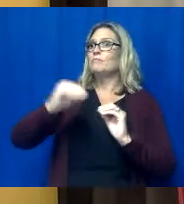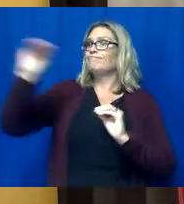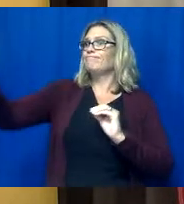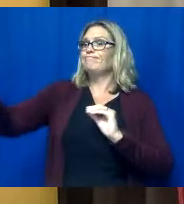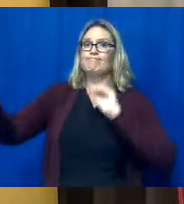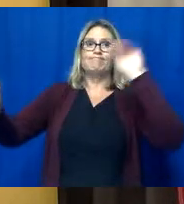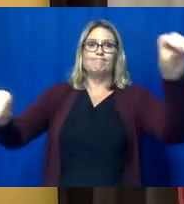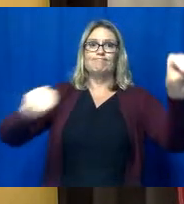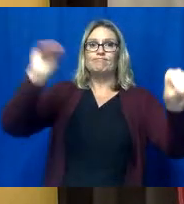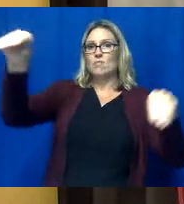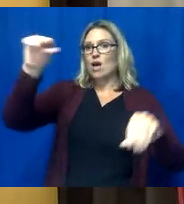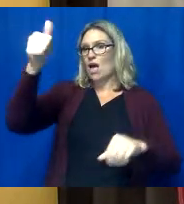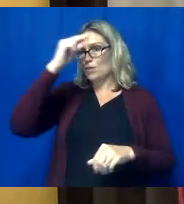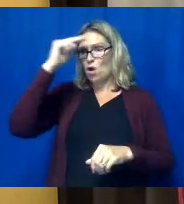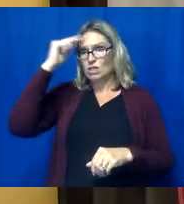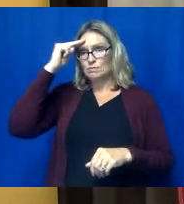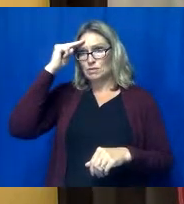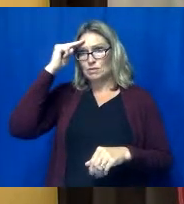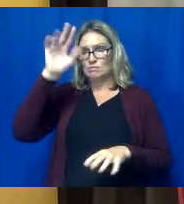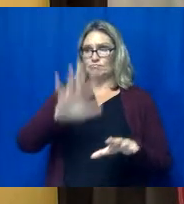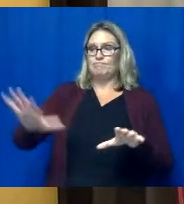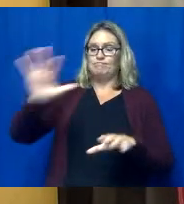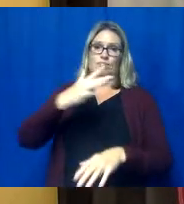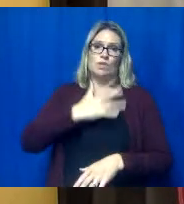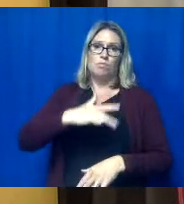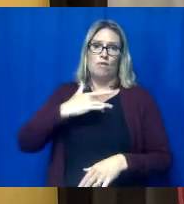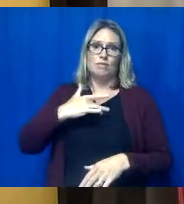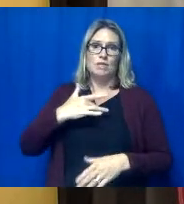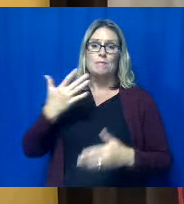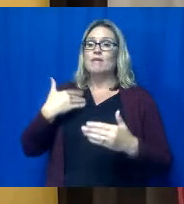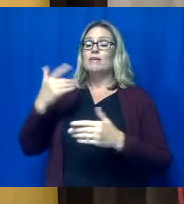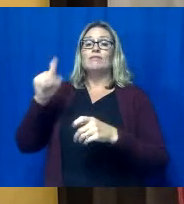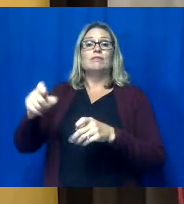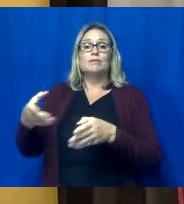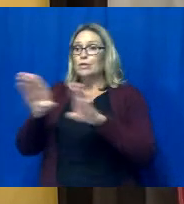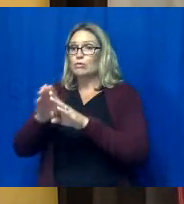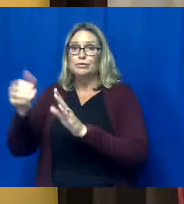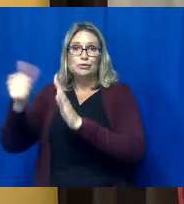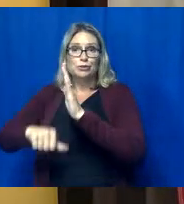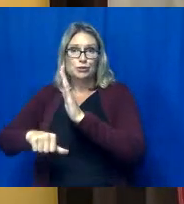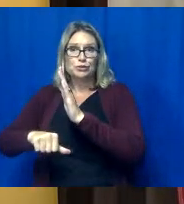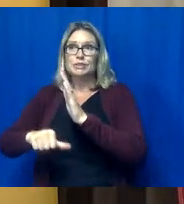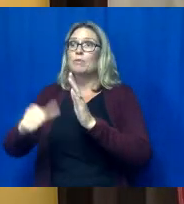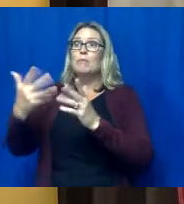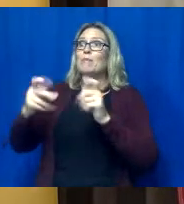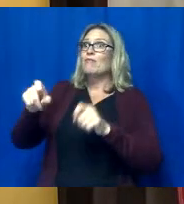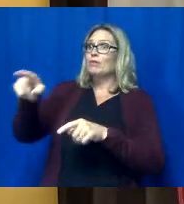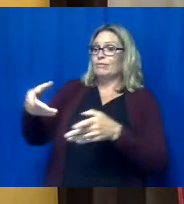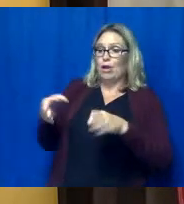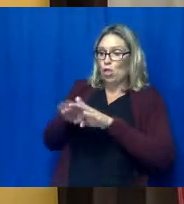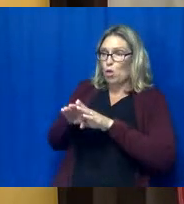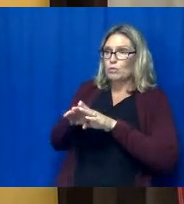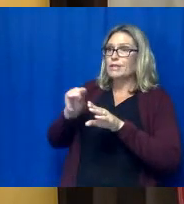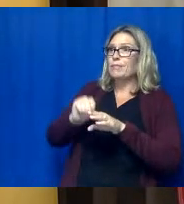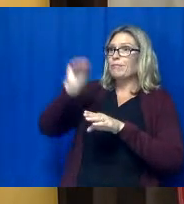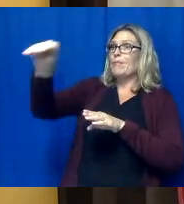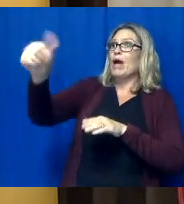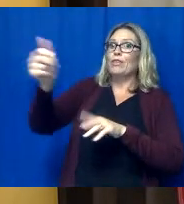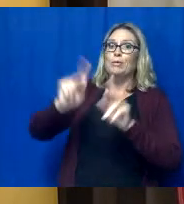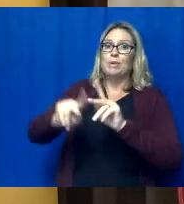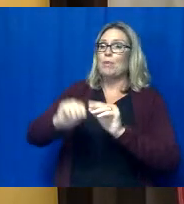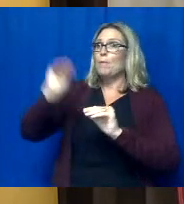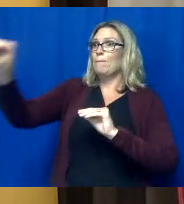within the province. And so that means that we have to shut down surgeries completely at that facility and may even